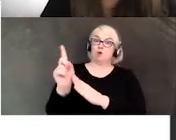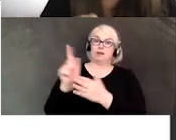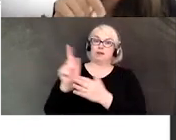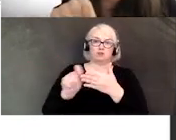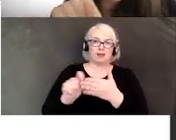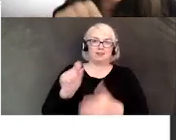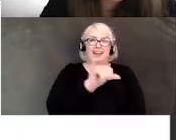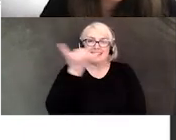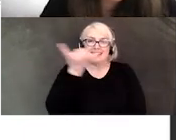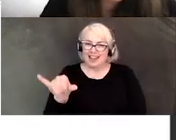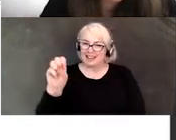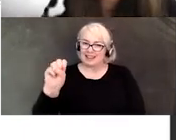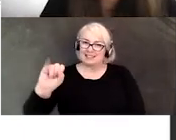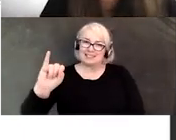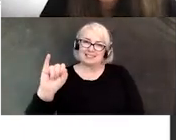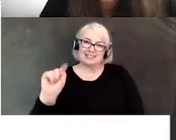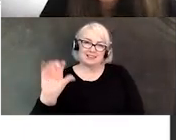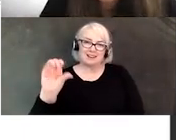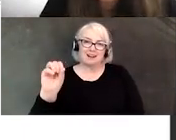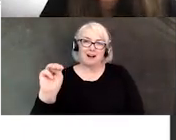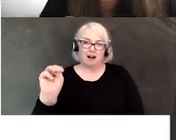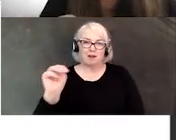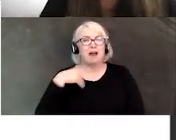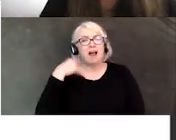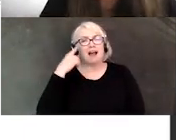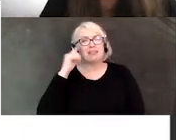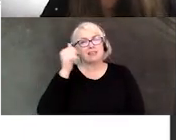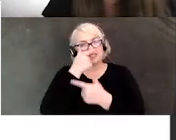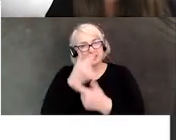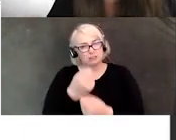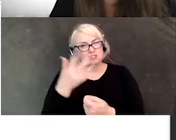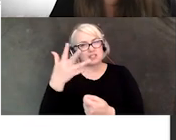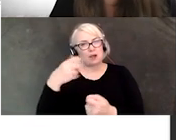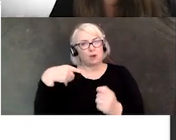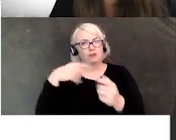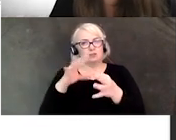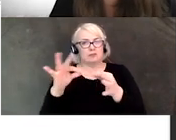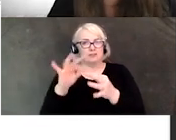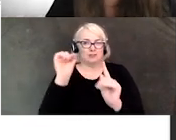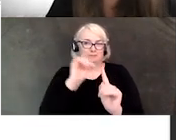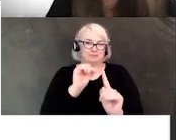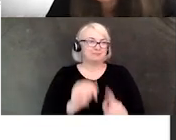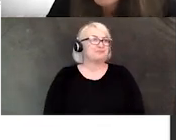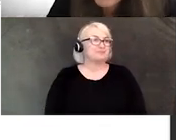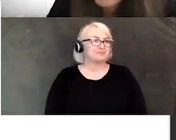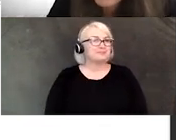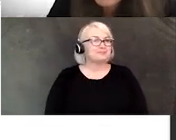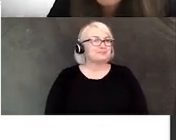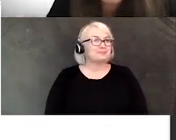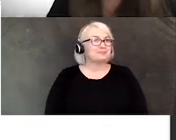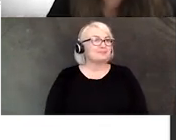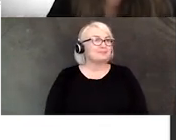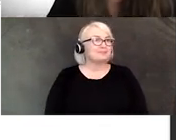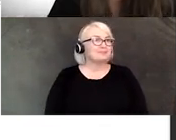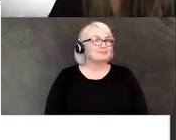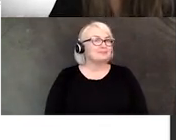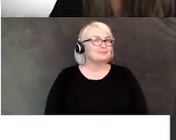just thought that was interesting and wanted to point that out. Um, and, um, there was one other,